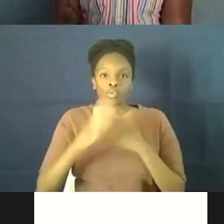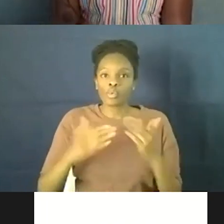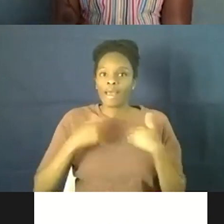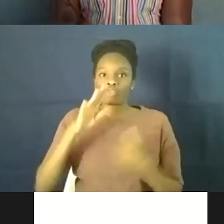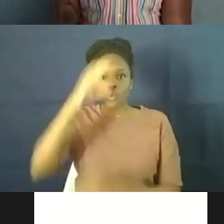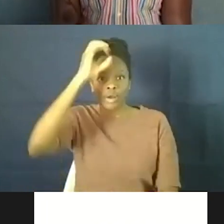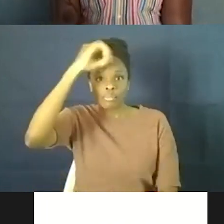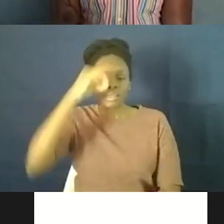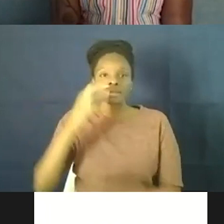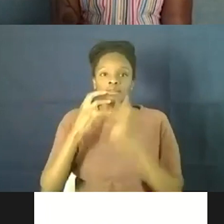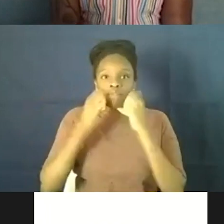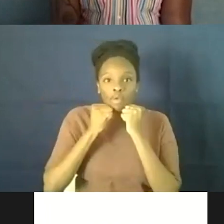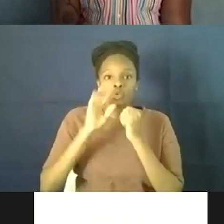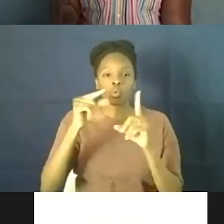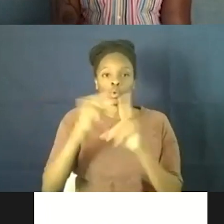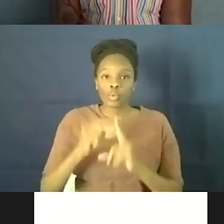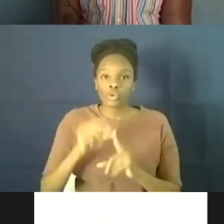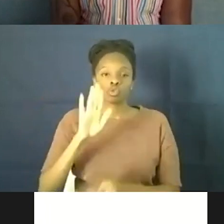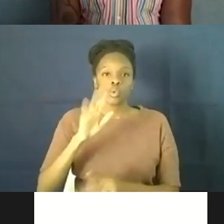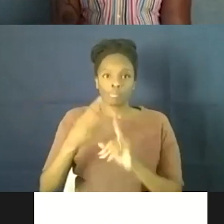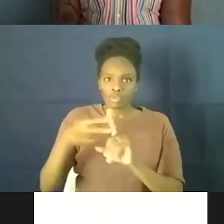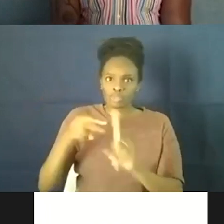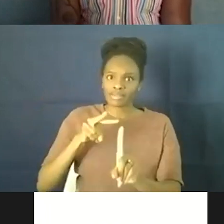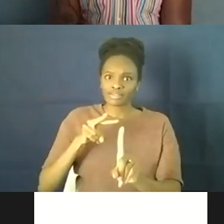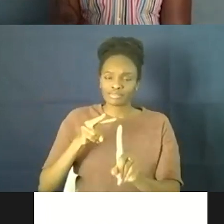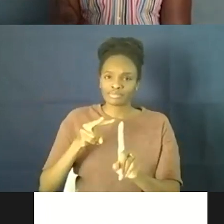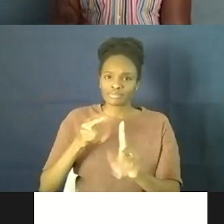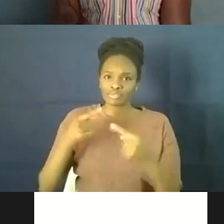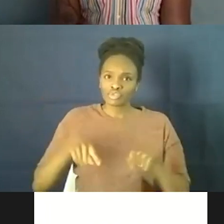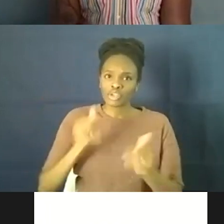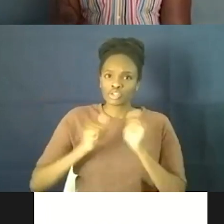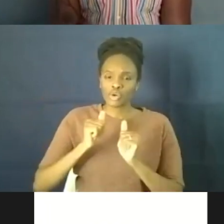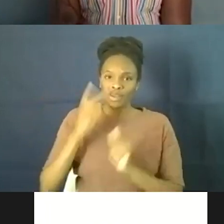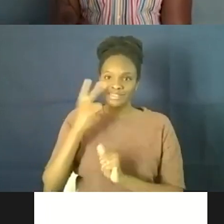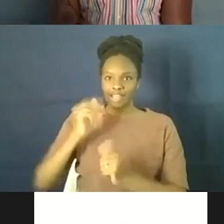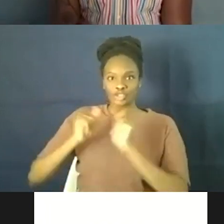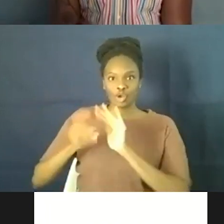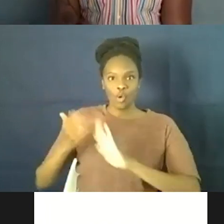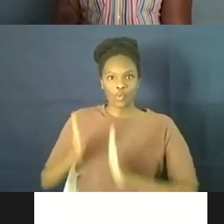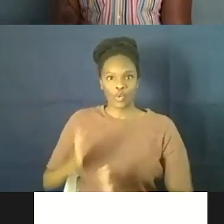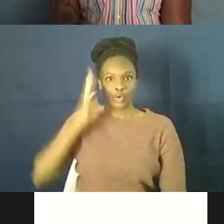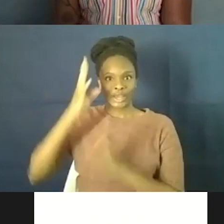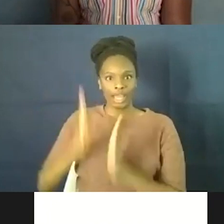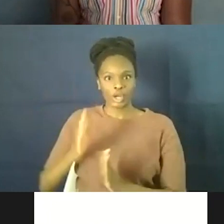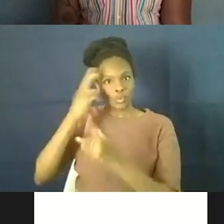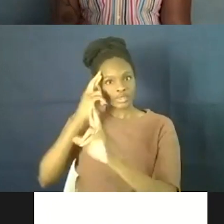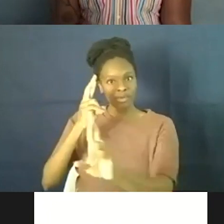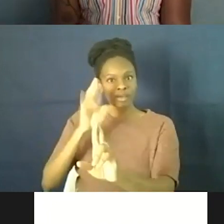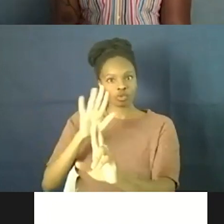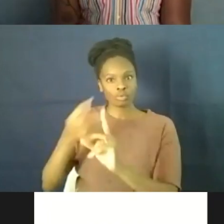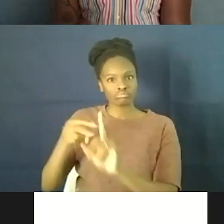your words and your perspective in a show and have a showrunner and a creator who respect that and who keep that